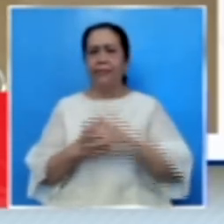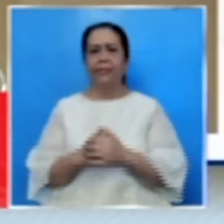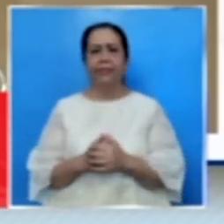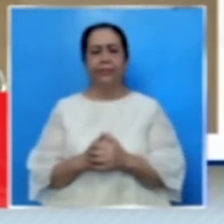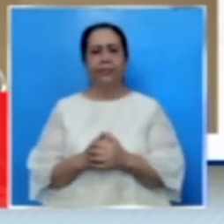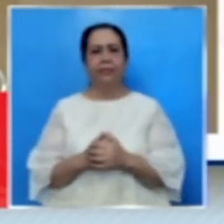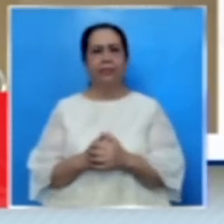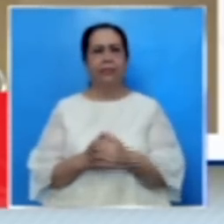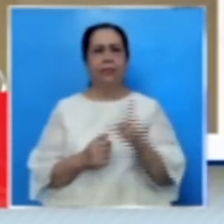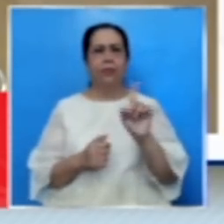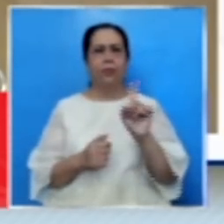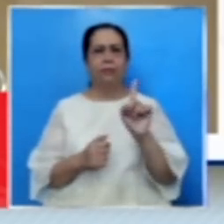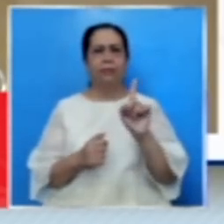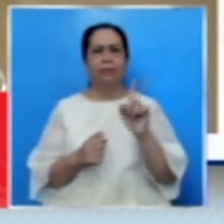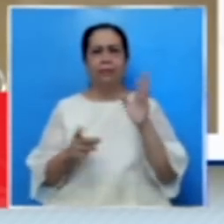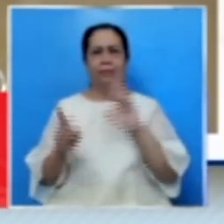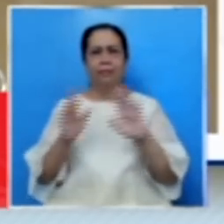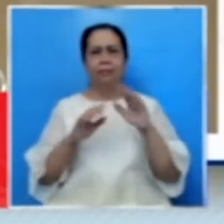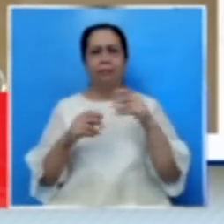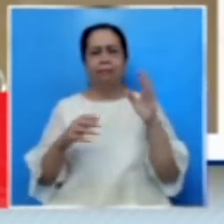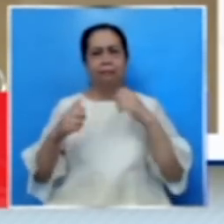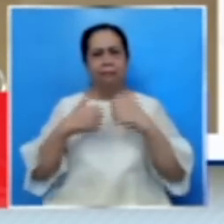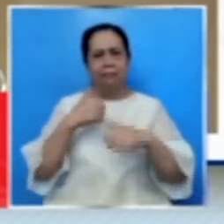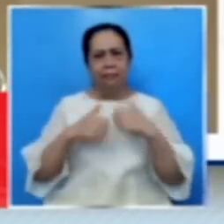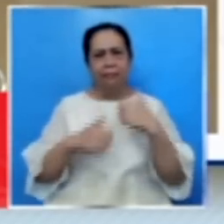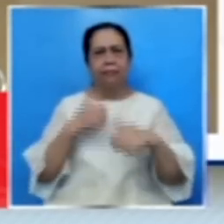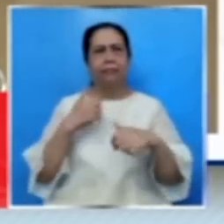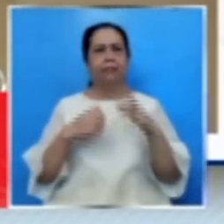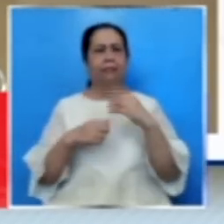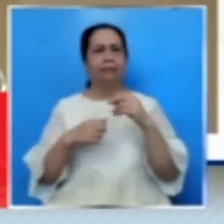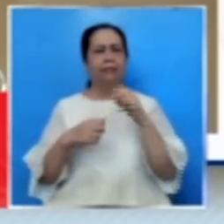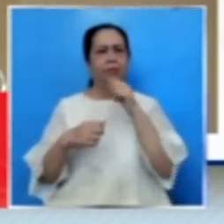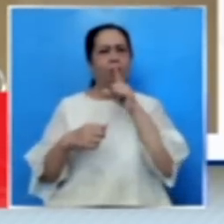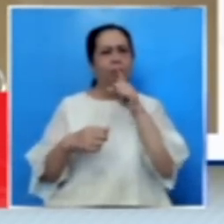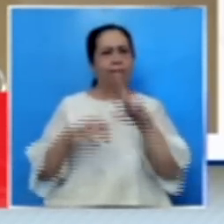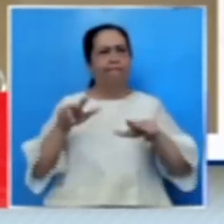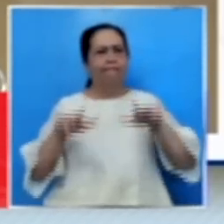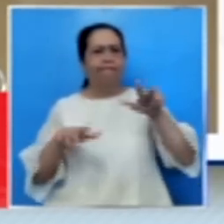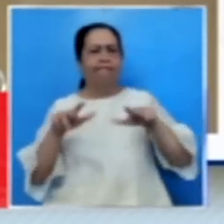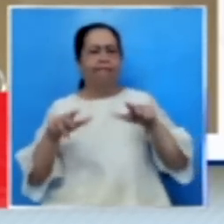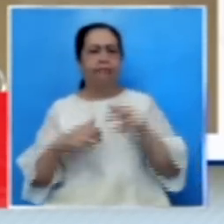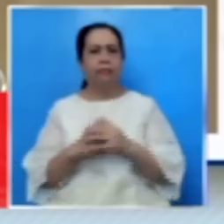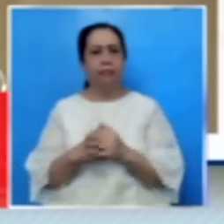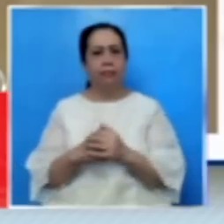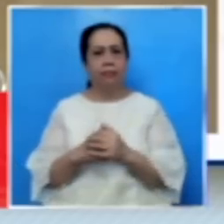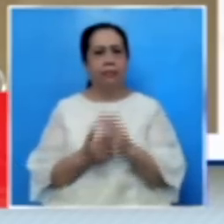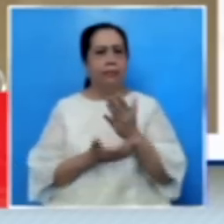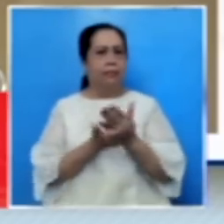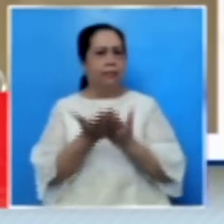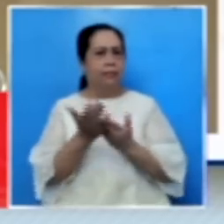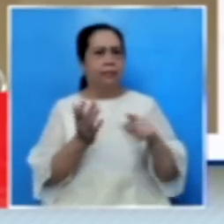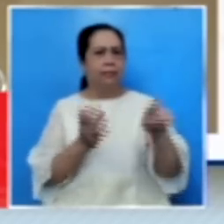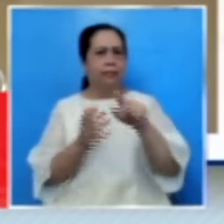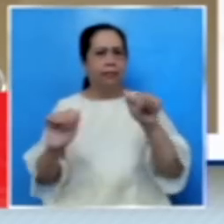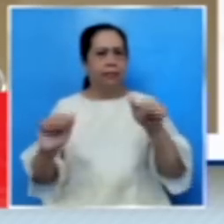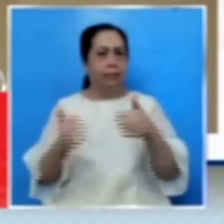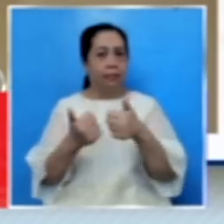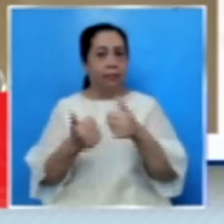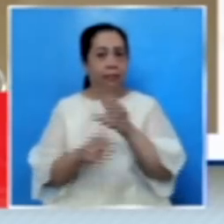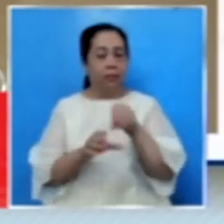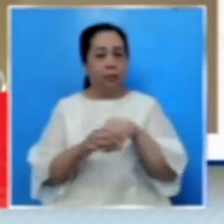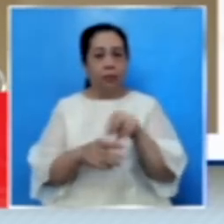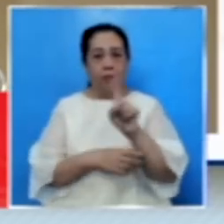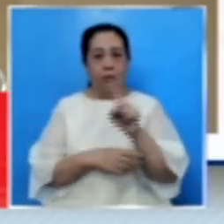that is rife with conflict and uncertainties. Some of these challenges include